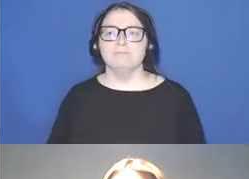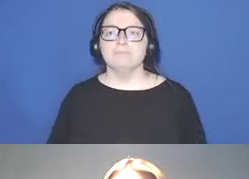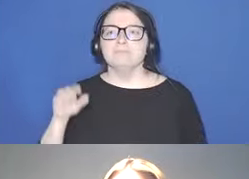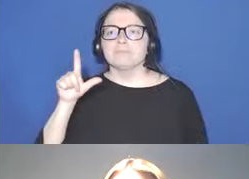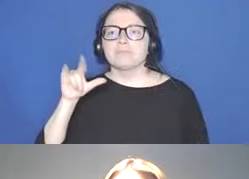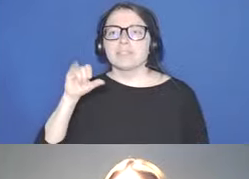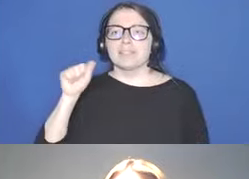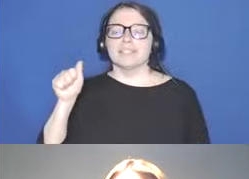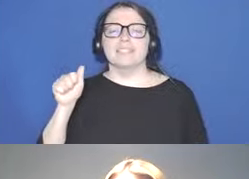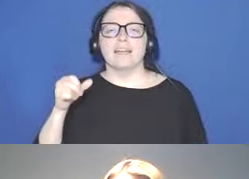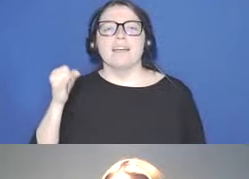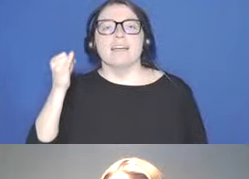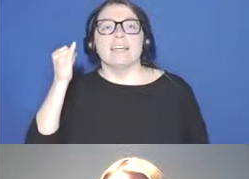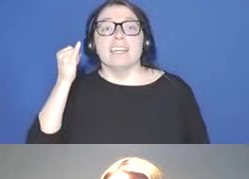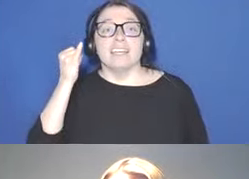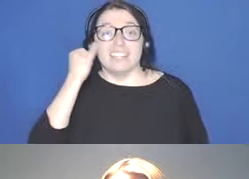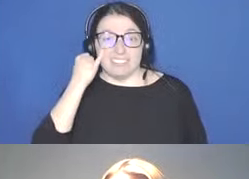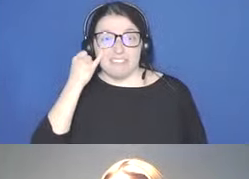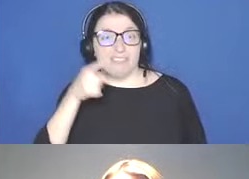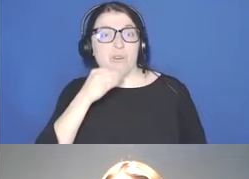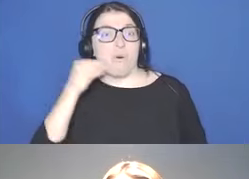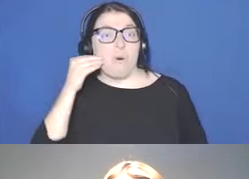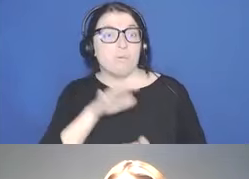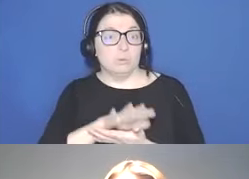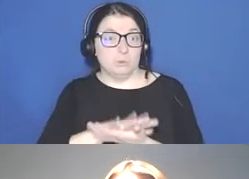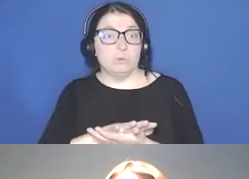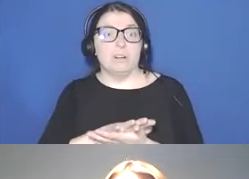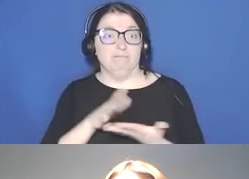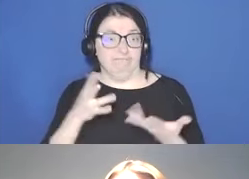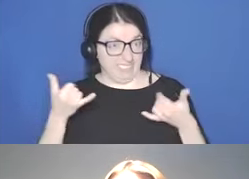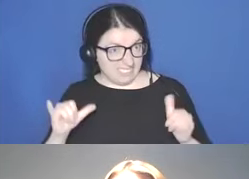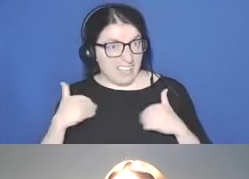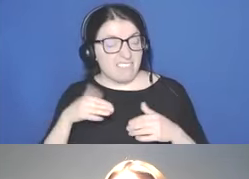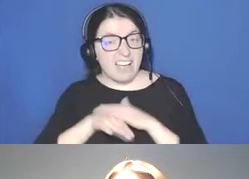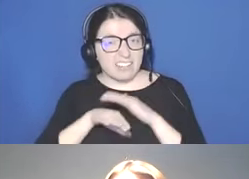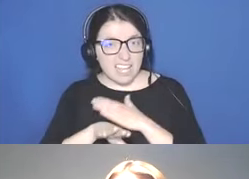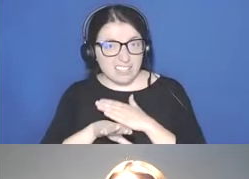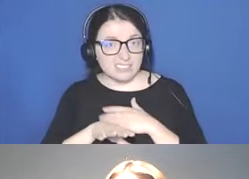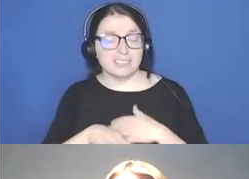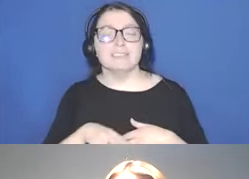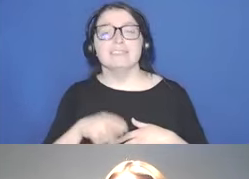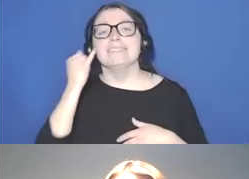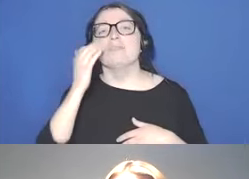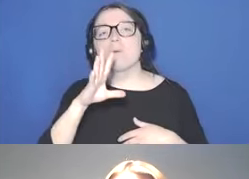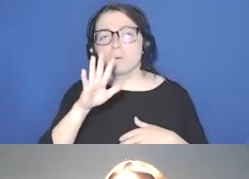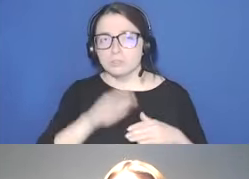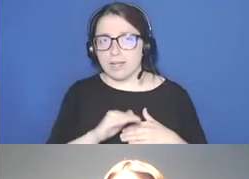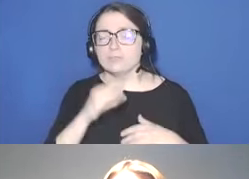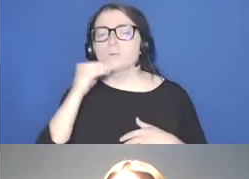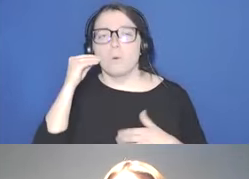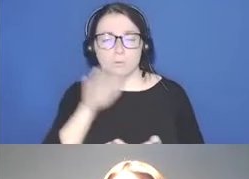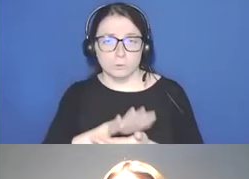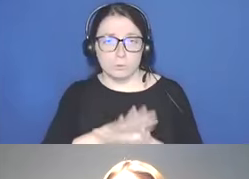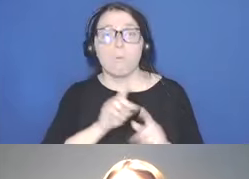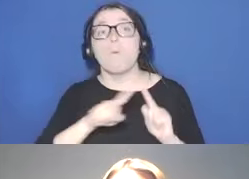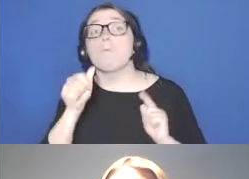you're homeschooled, do you still have access to these services? So I do want to say that if your child is homeschooled or at a